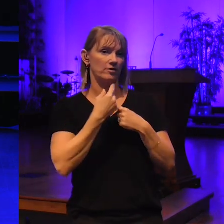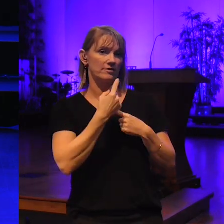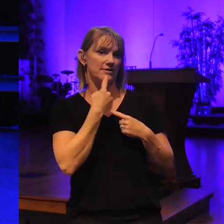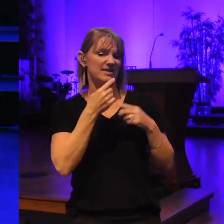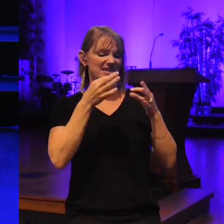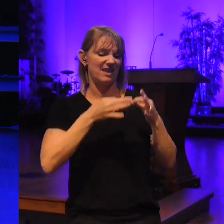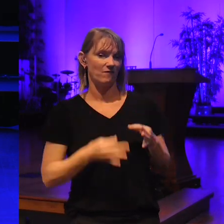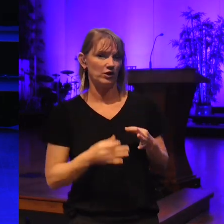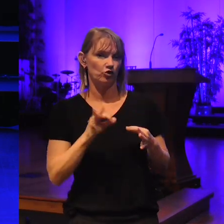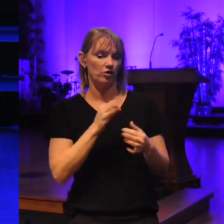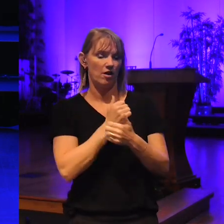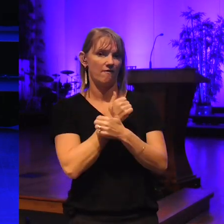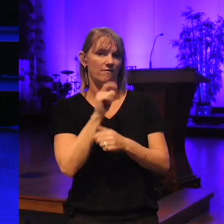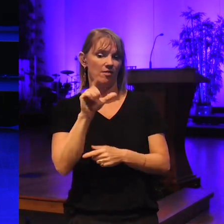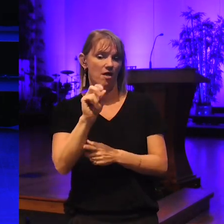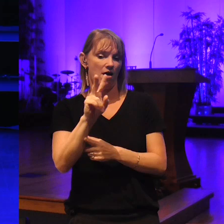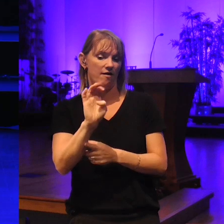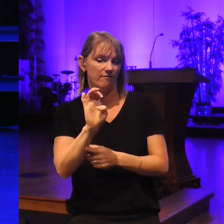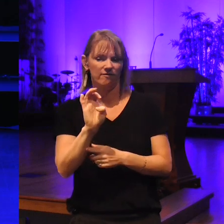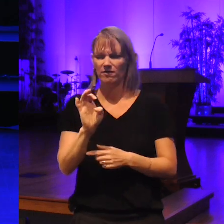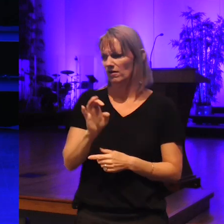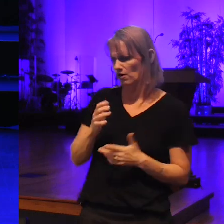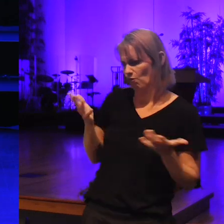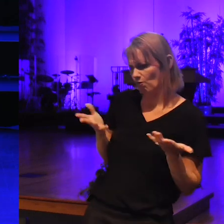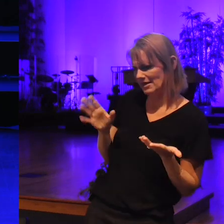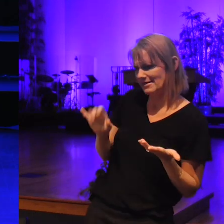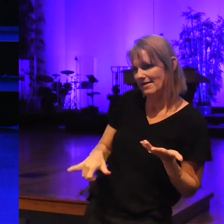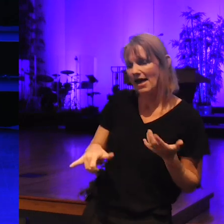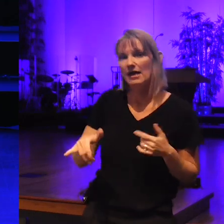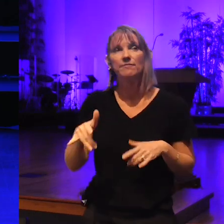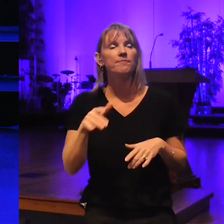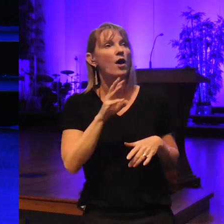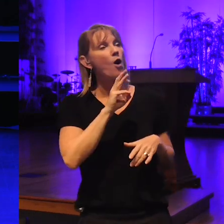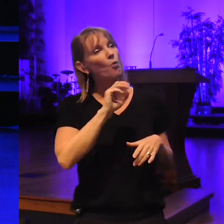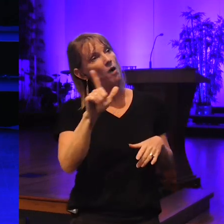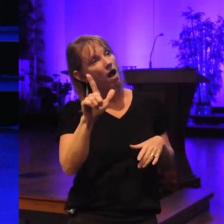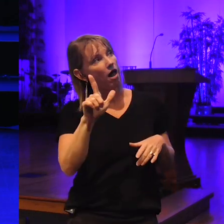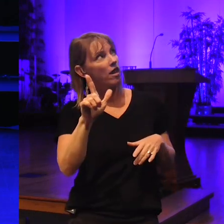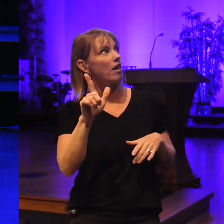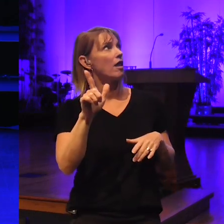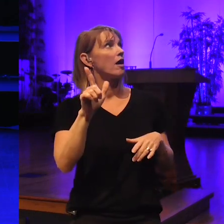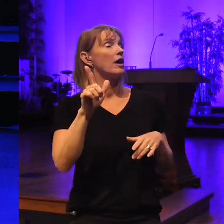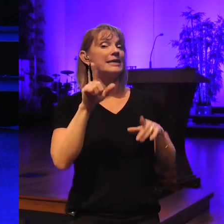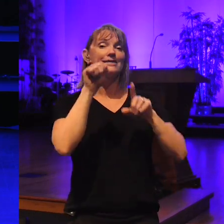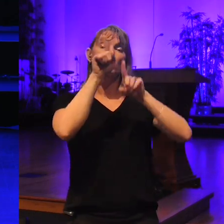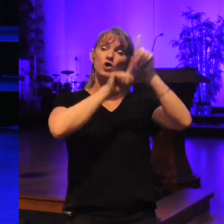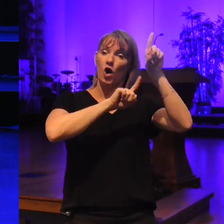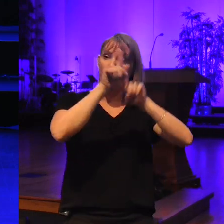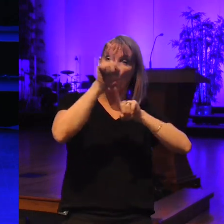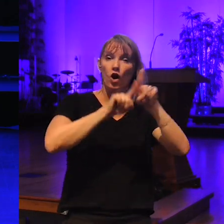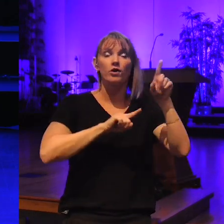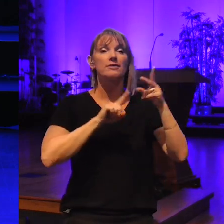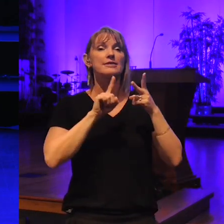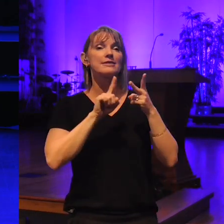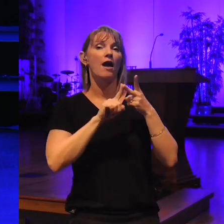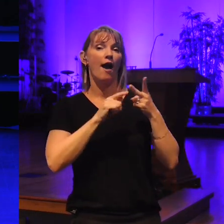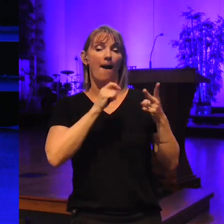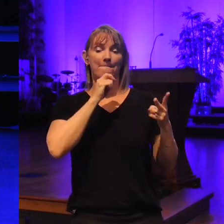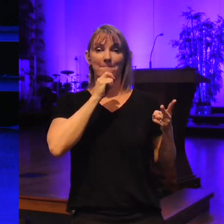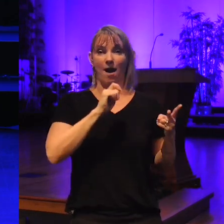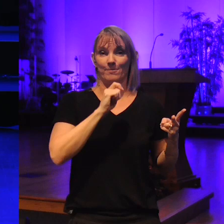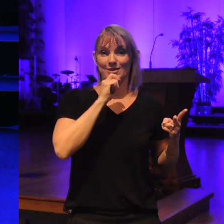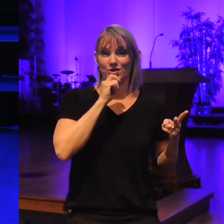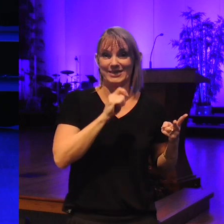love. I said, Jamie, what is that? And he said, well, it is stars,